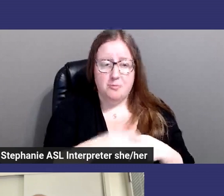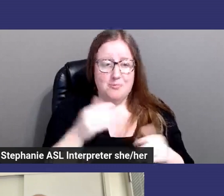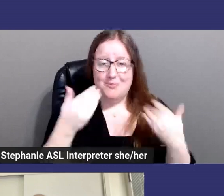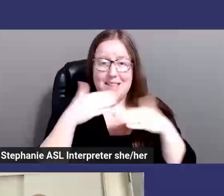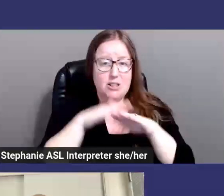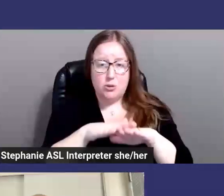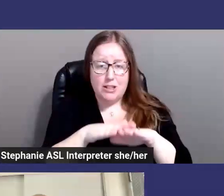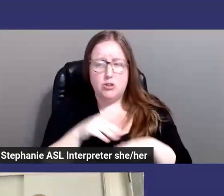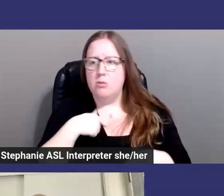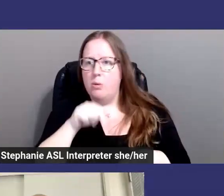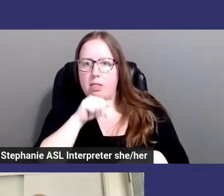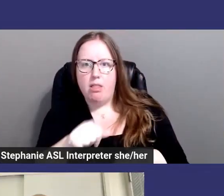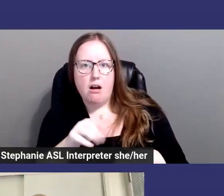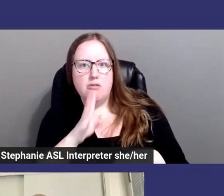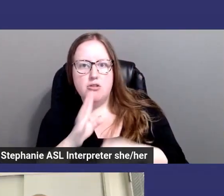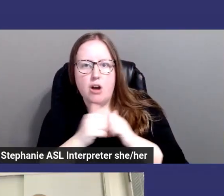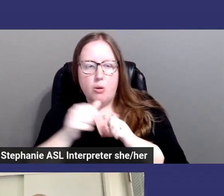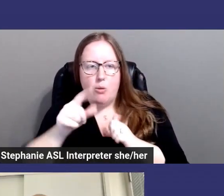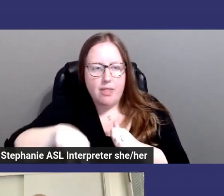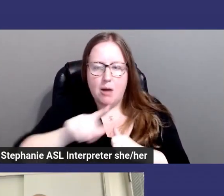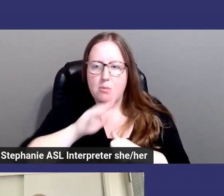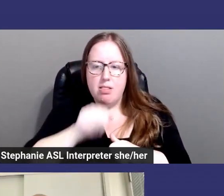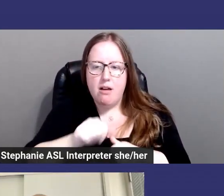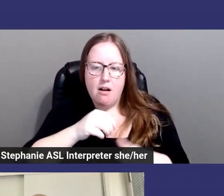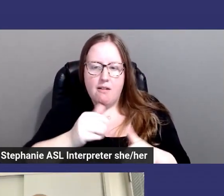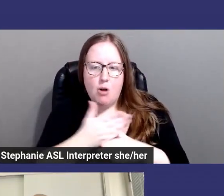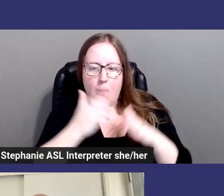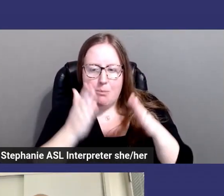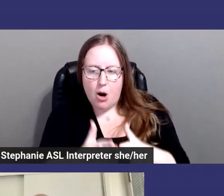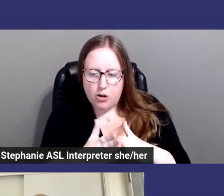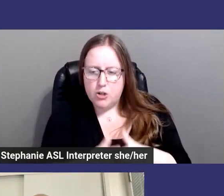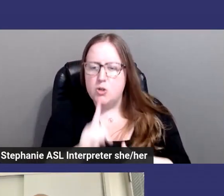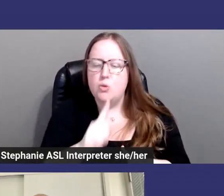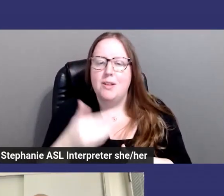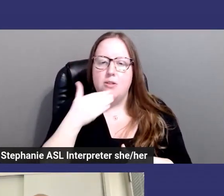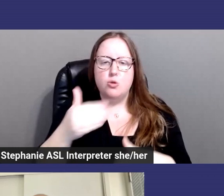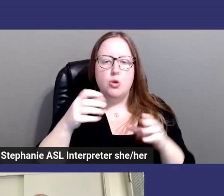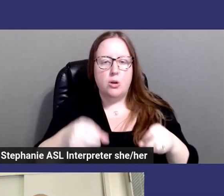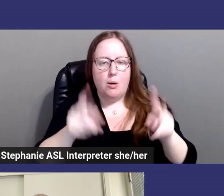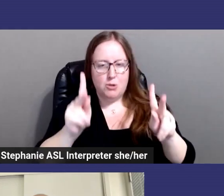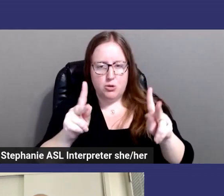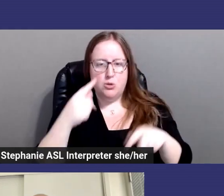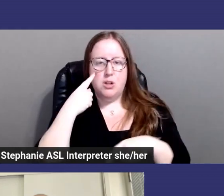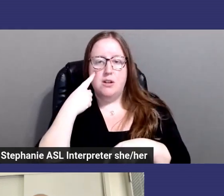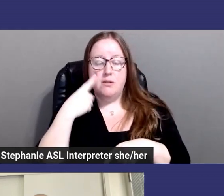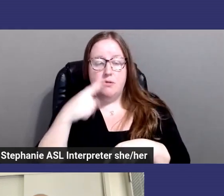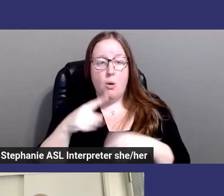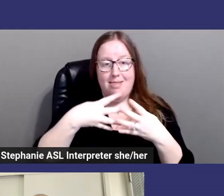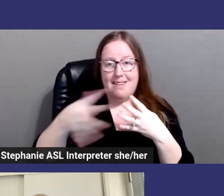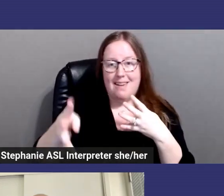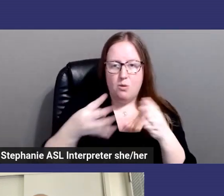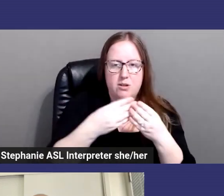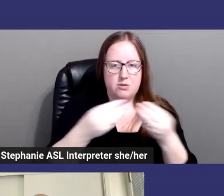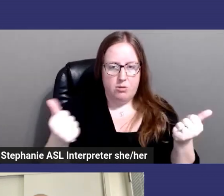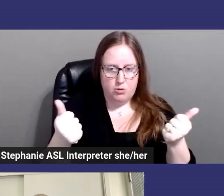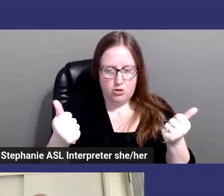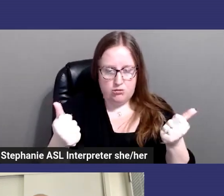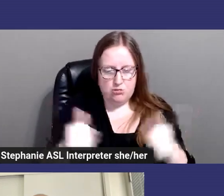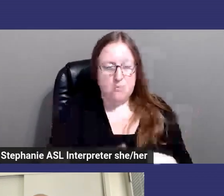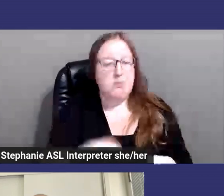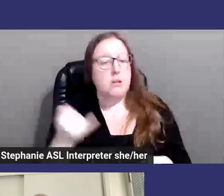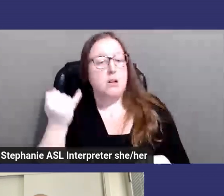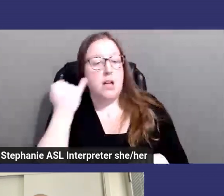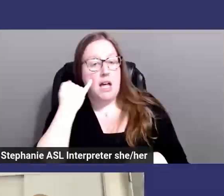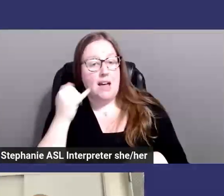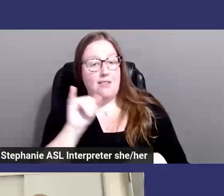integration, we'd love to talk to them. We love our partners. And I think there's a huge opportunity for that gateway solution. If you are an